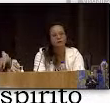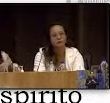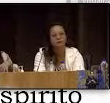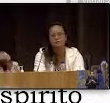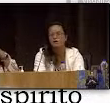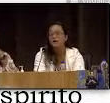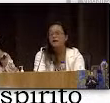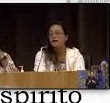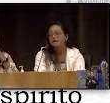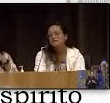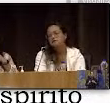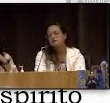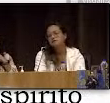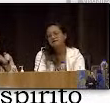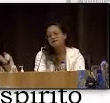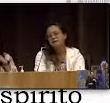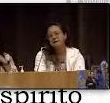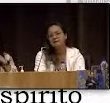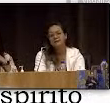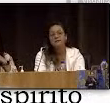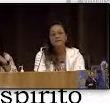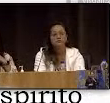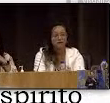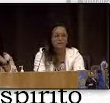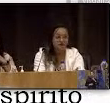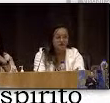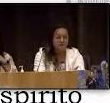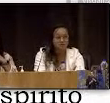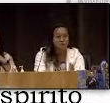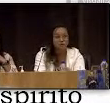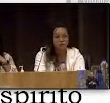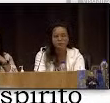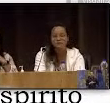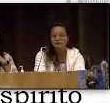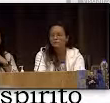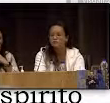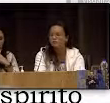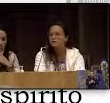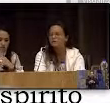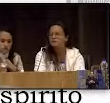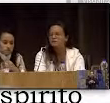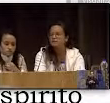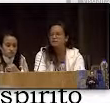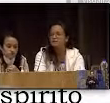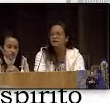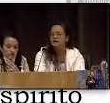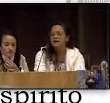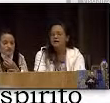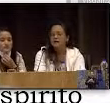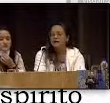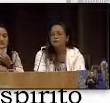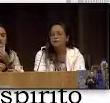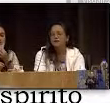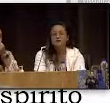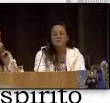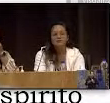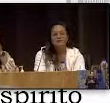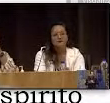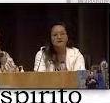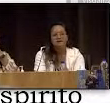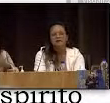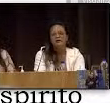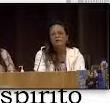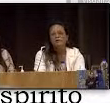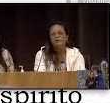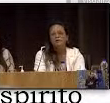and we kept a high risk complexity level, and we are reference for all the patients in the